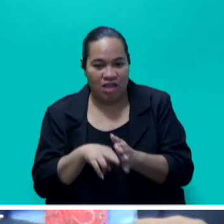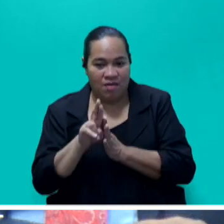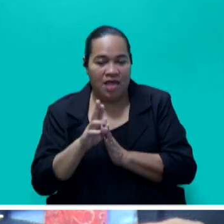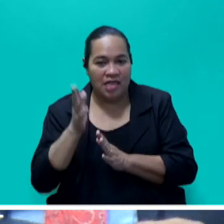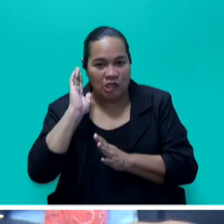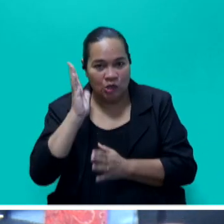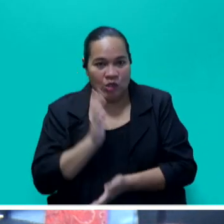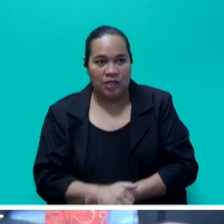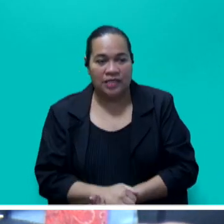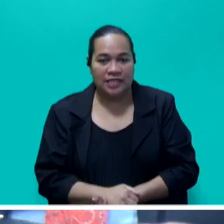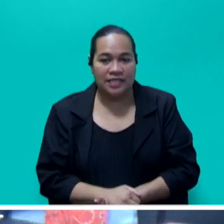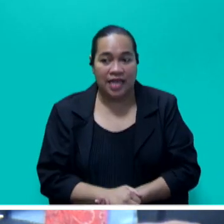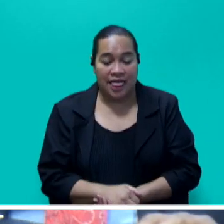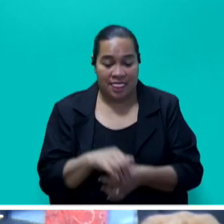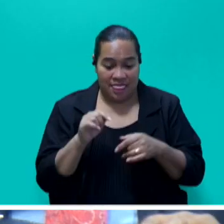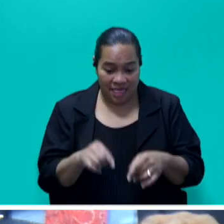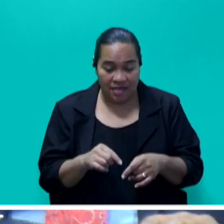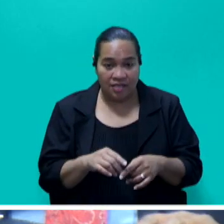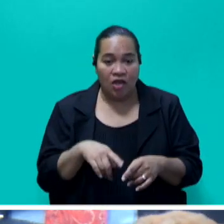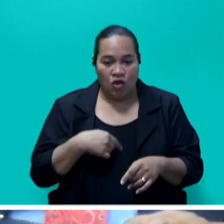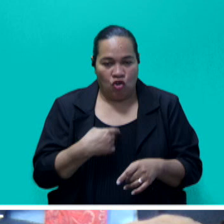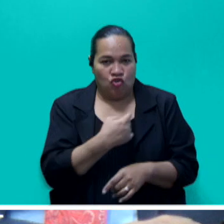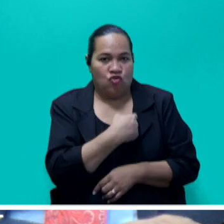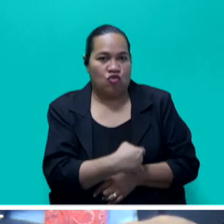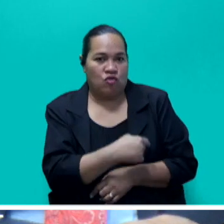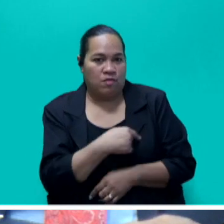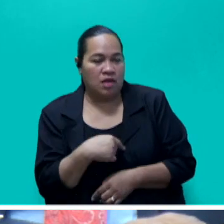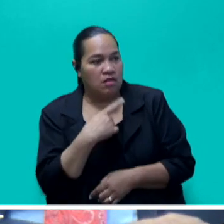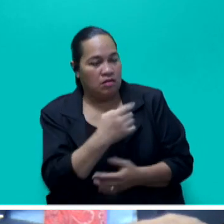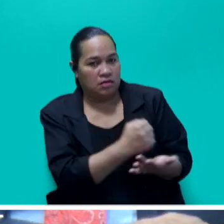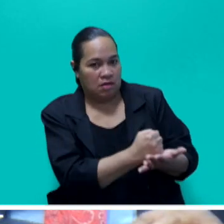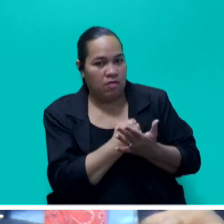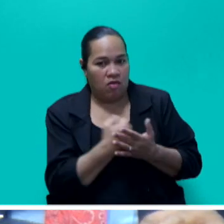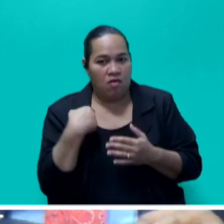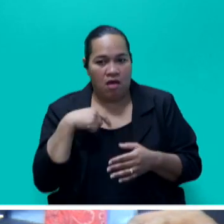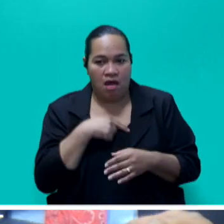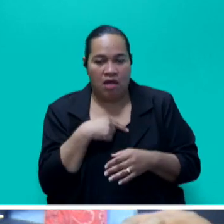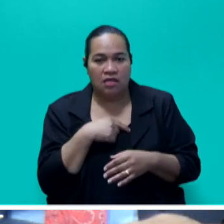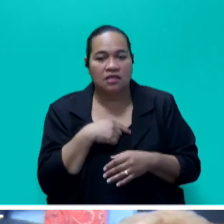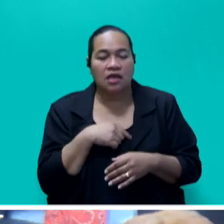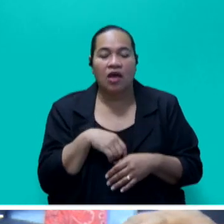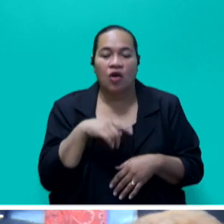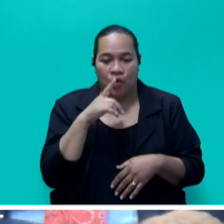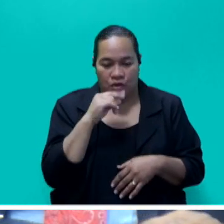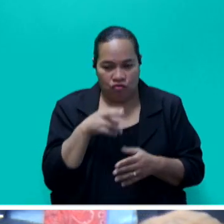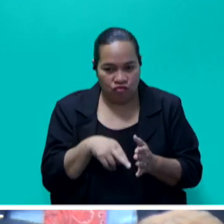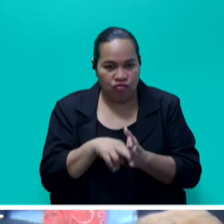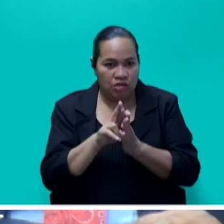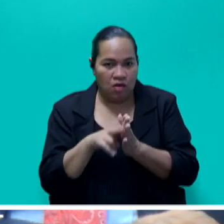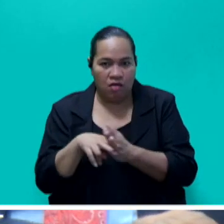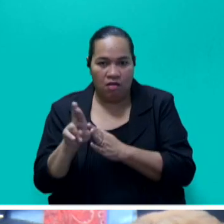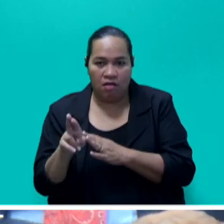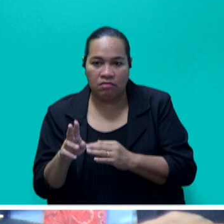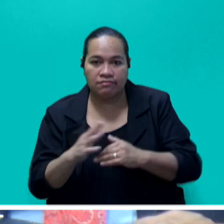schools. And this unwavering commitment and support has enabled Fiji in the restoration of schools